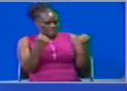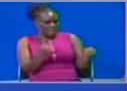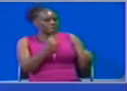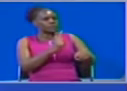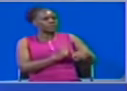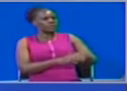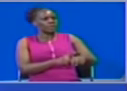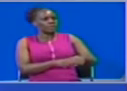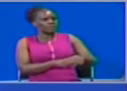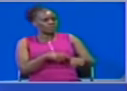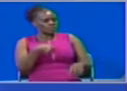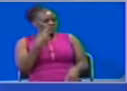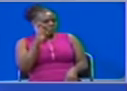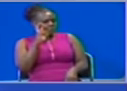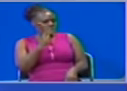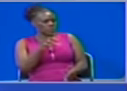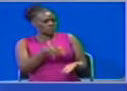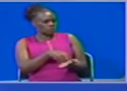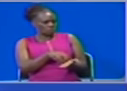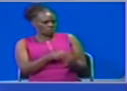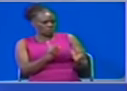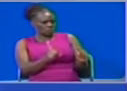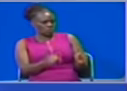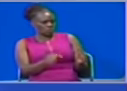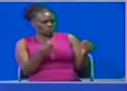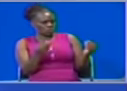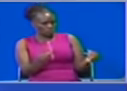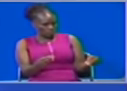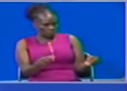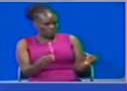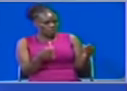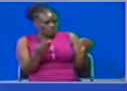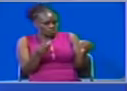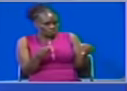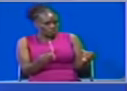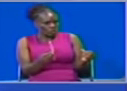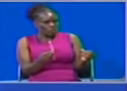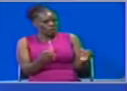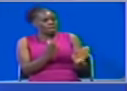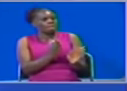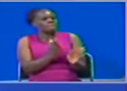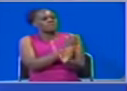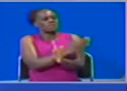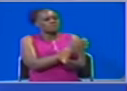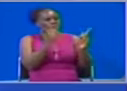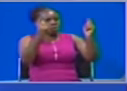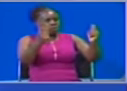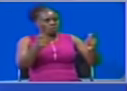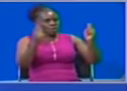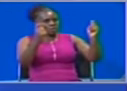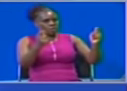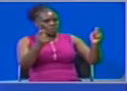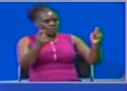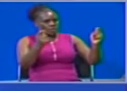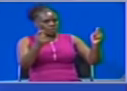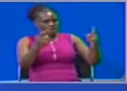where we are looking at a situation that could have been solved and really should have been solved even before that strike was called. All right.